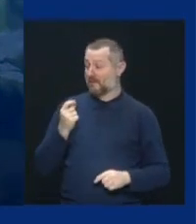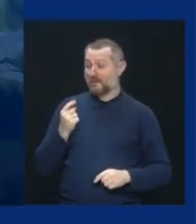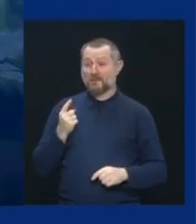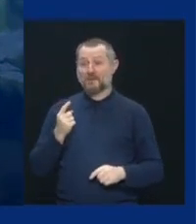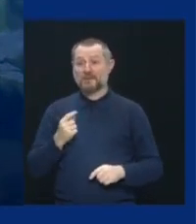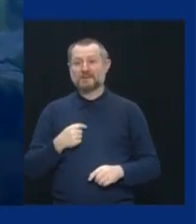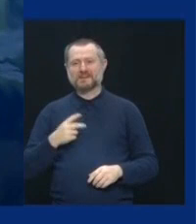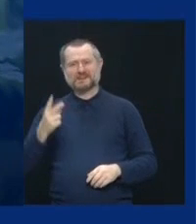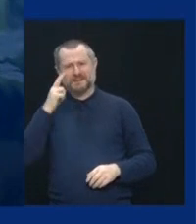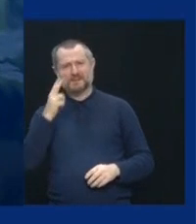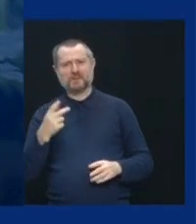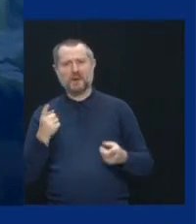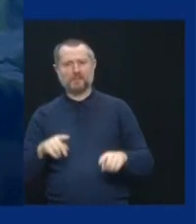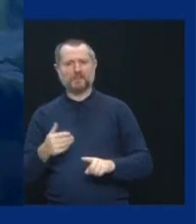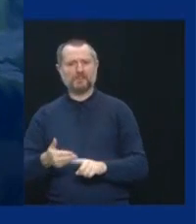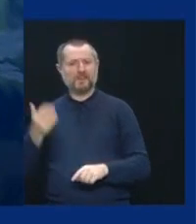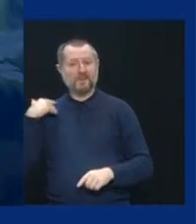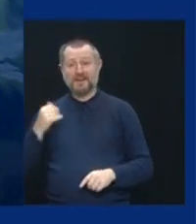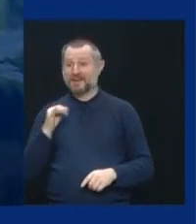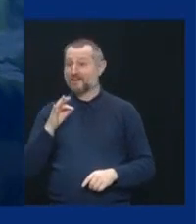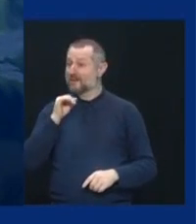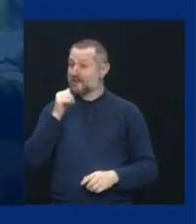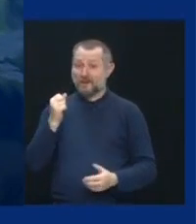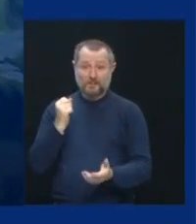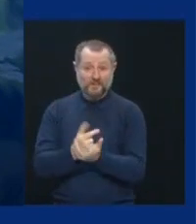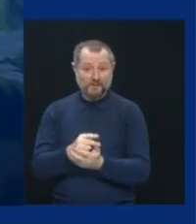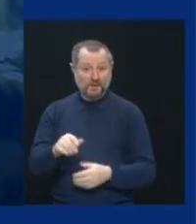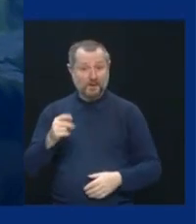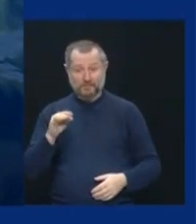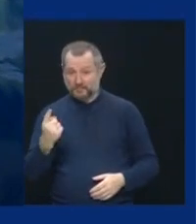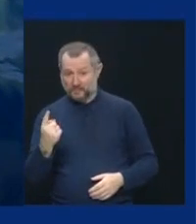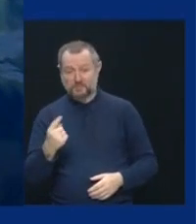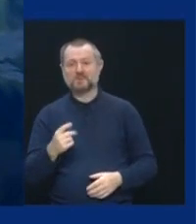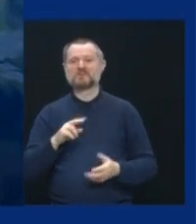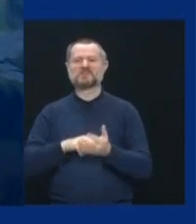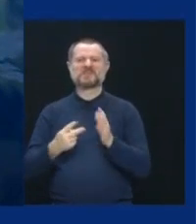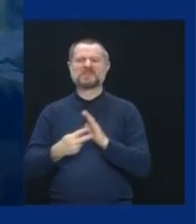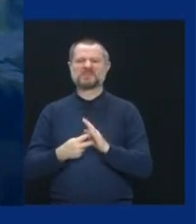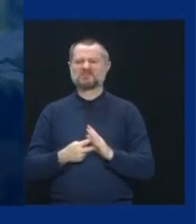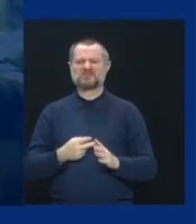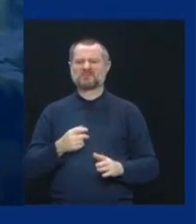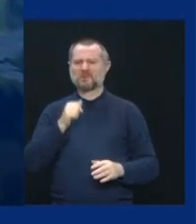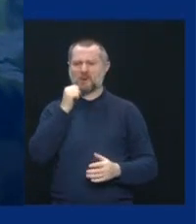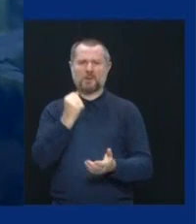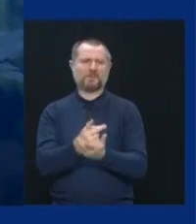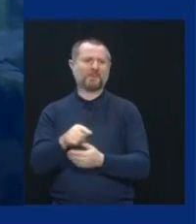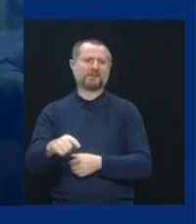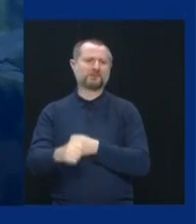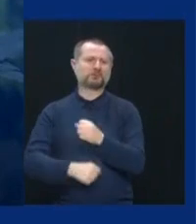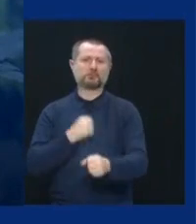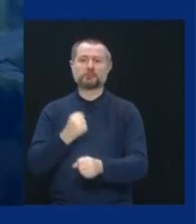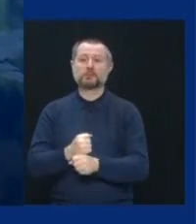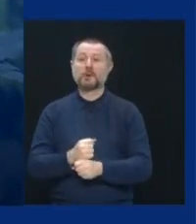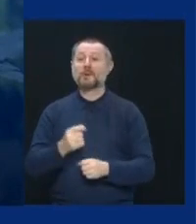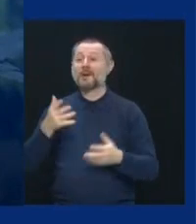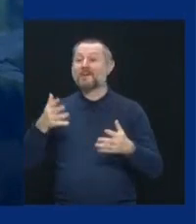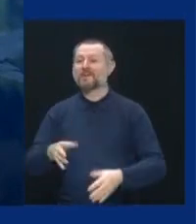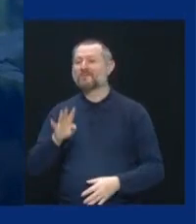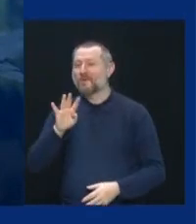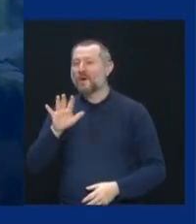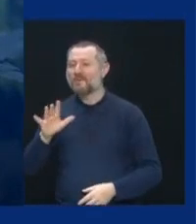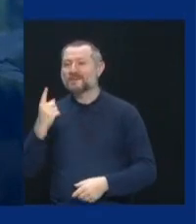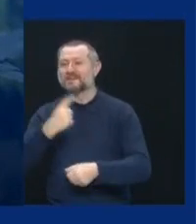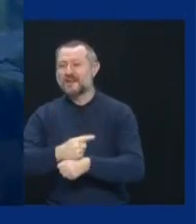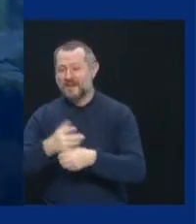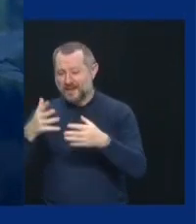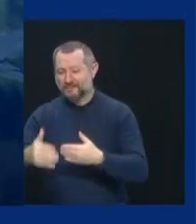movie before, if we don't get it done by April 1, we won't get it done. And again, that's 45 days. 45 days